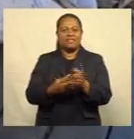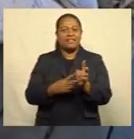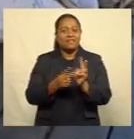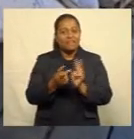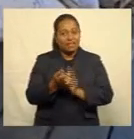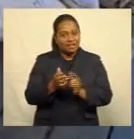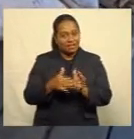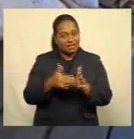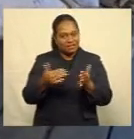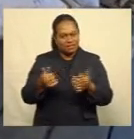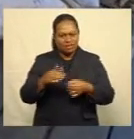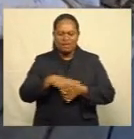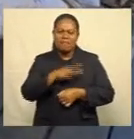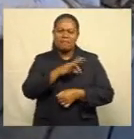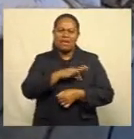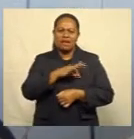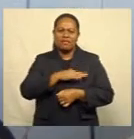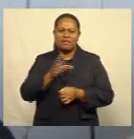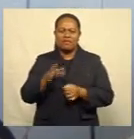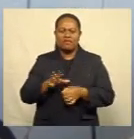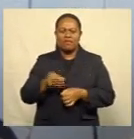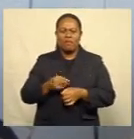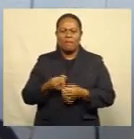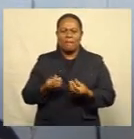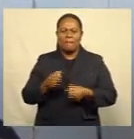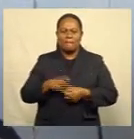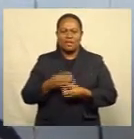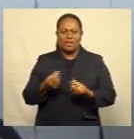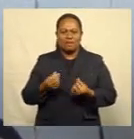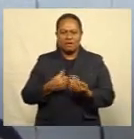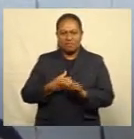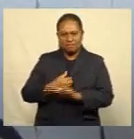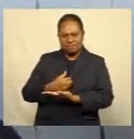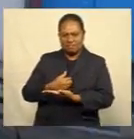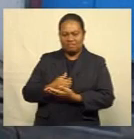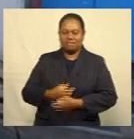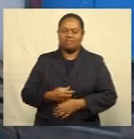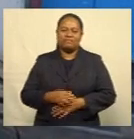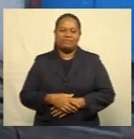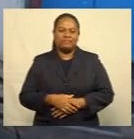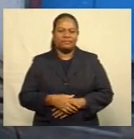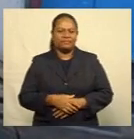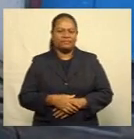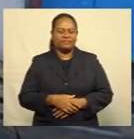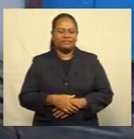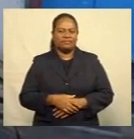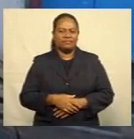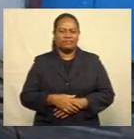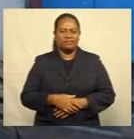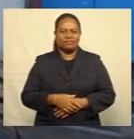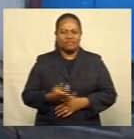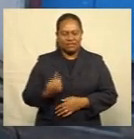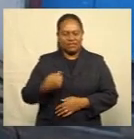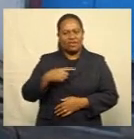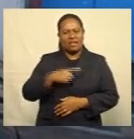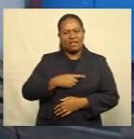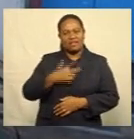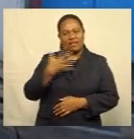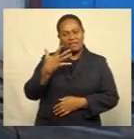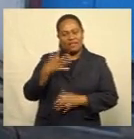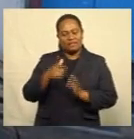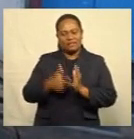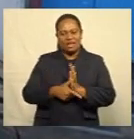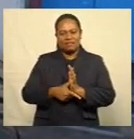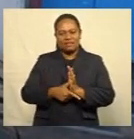the monetary benefits of making Seleuca. There is no stopping them now. We can go 4 or 5 times in a